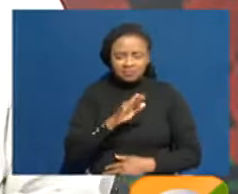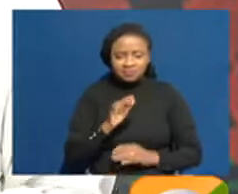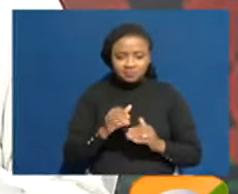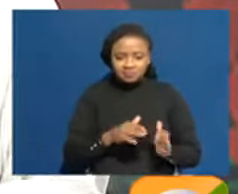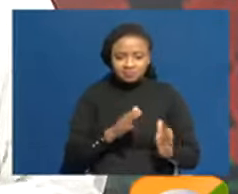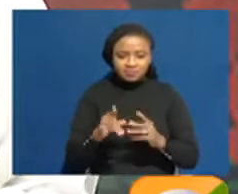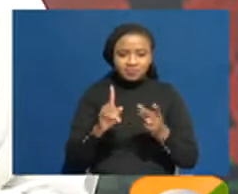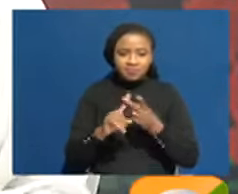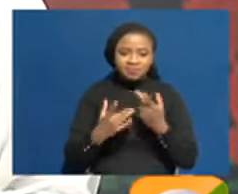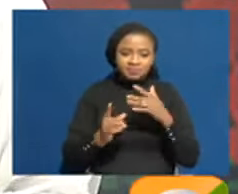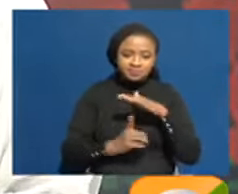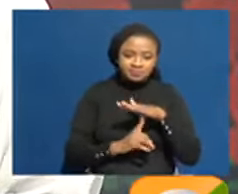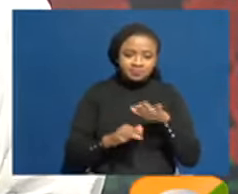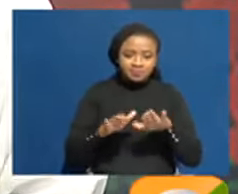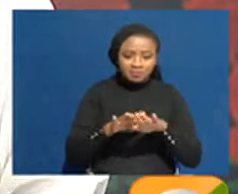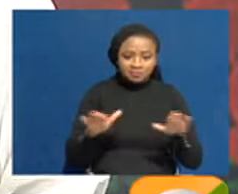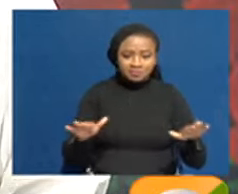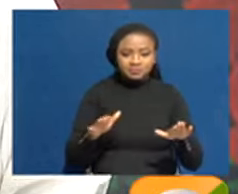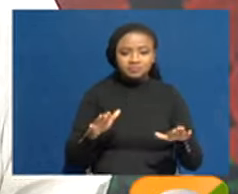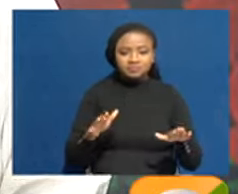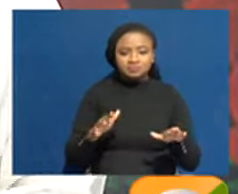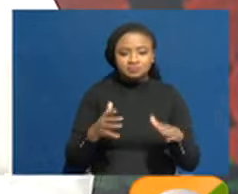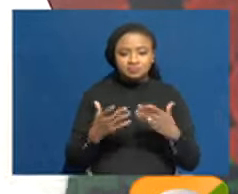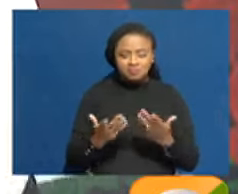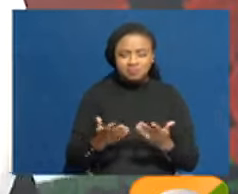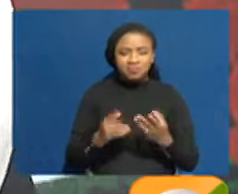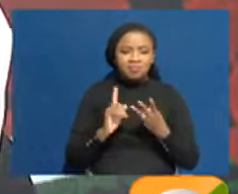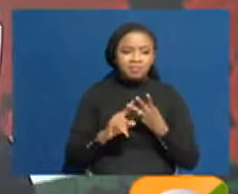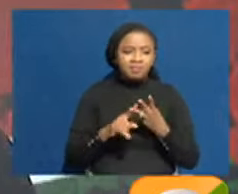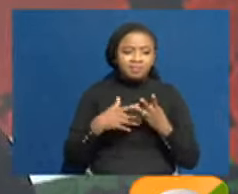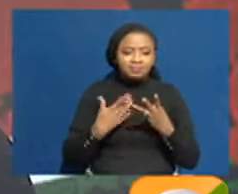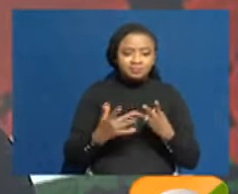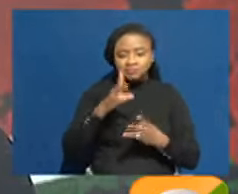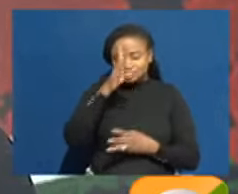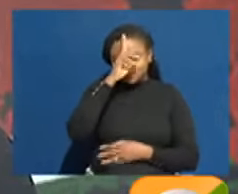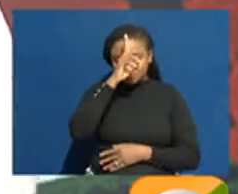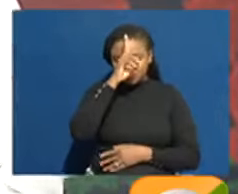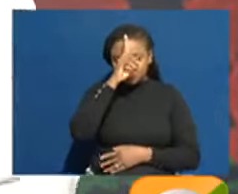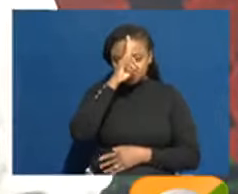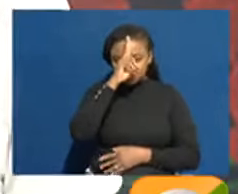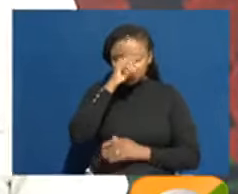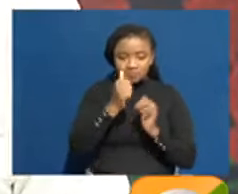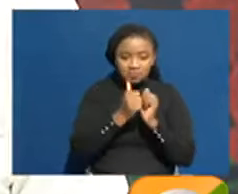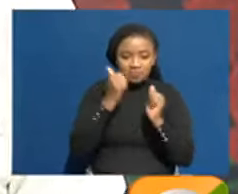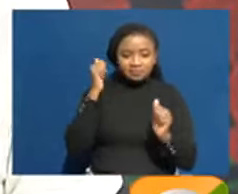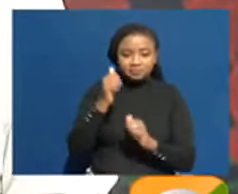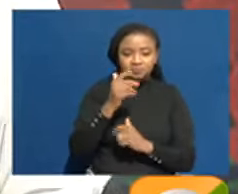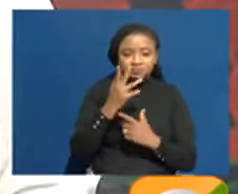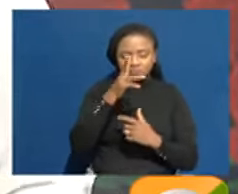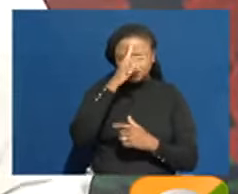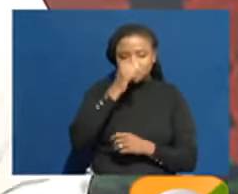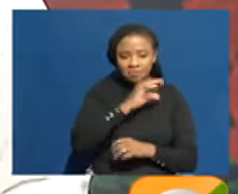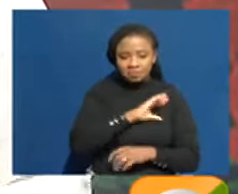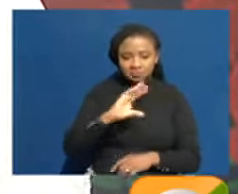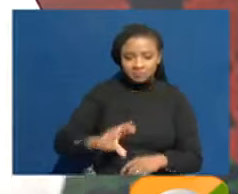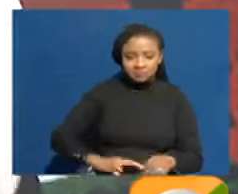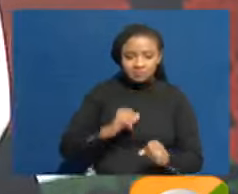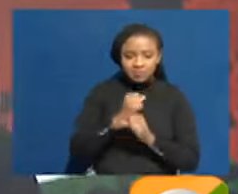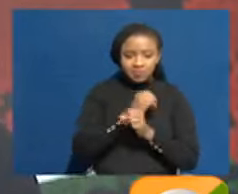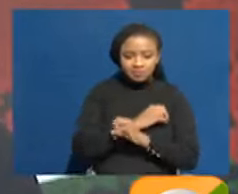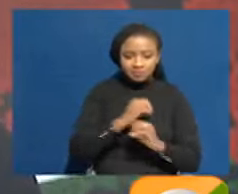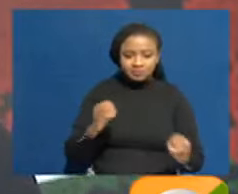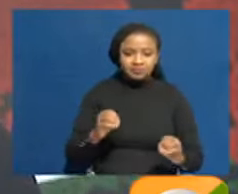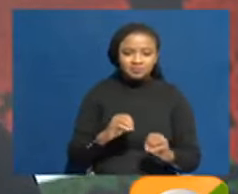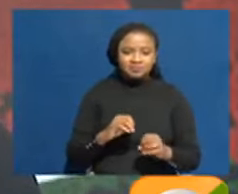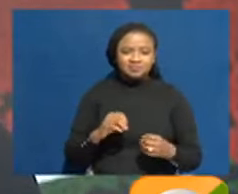of Lands refusing for the Land Commission to work, or the police refusing for the Police Commission to do its work.